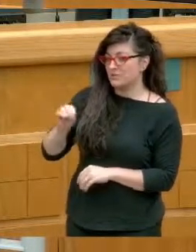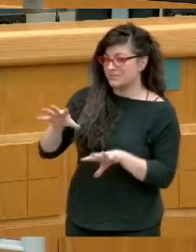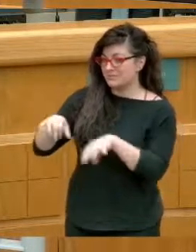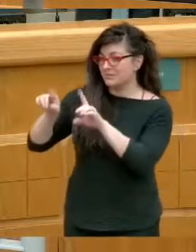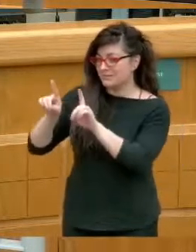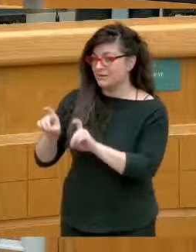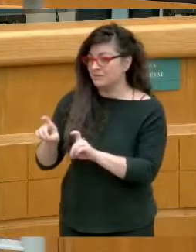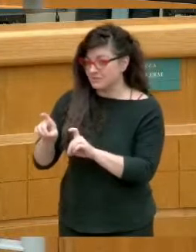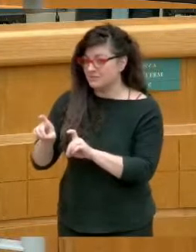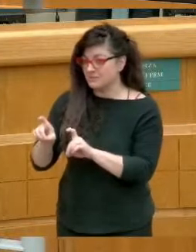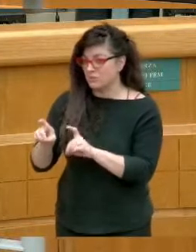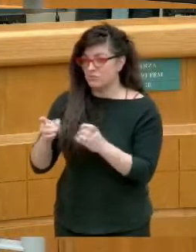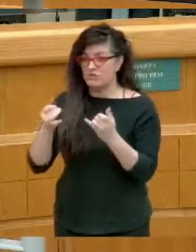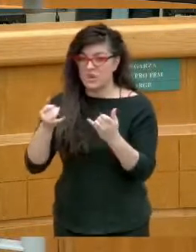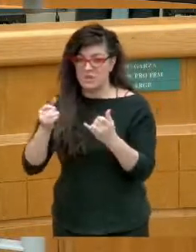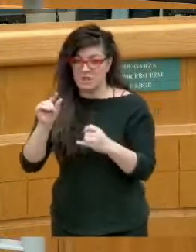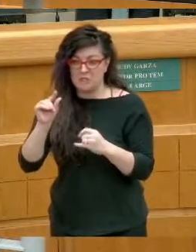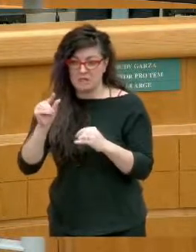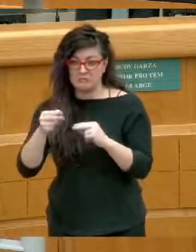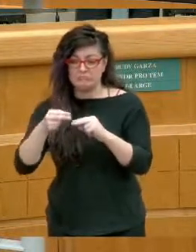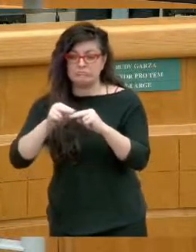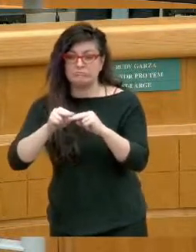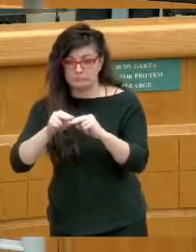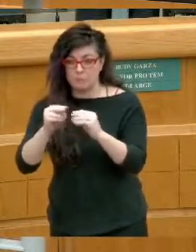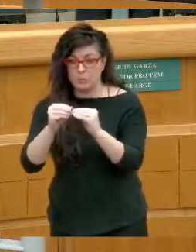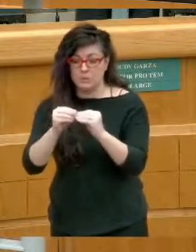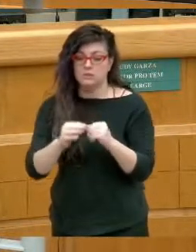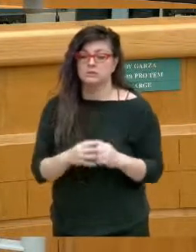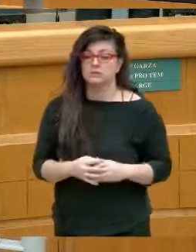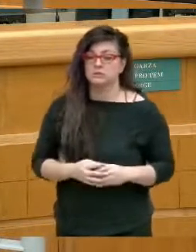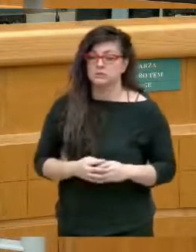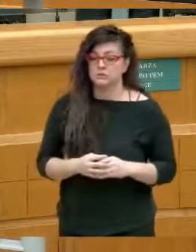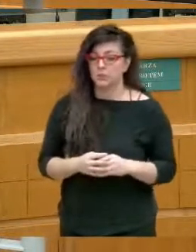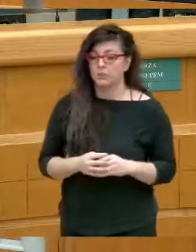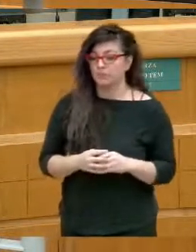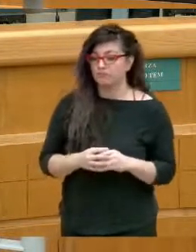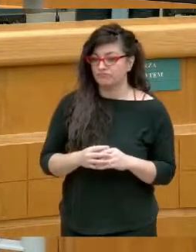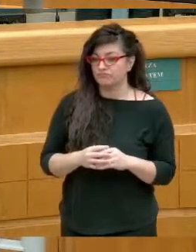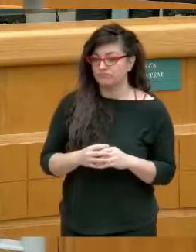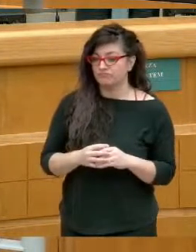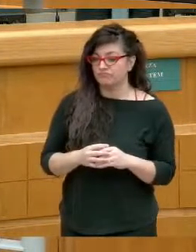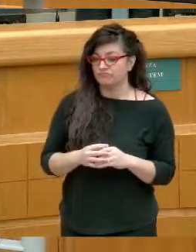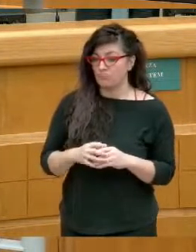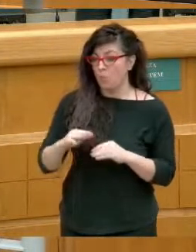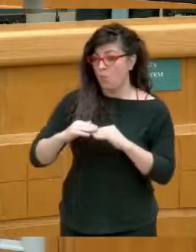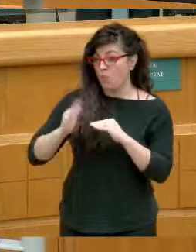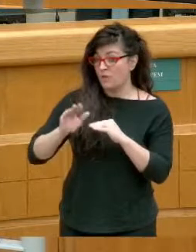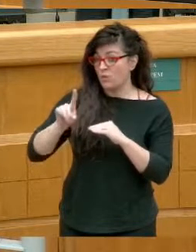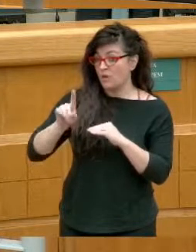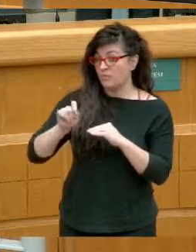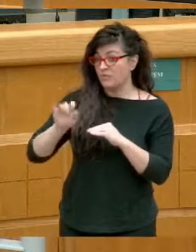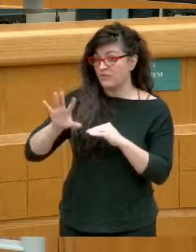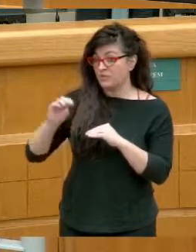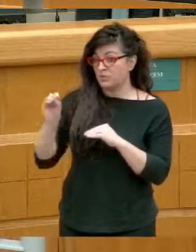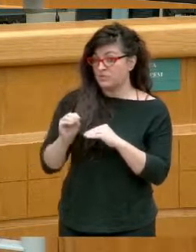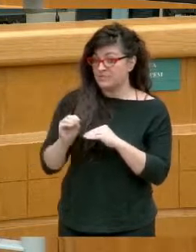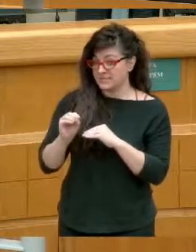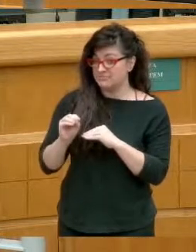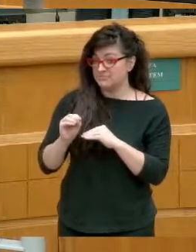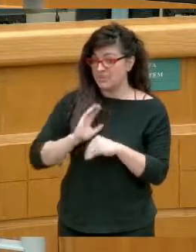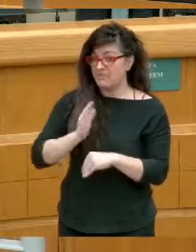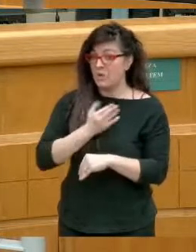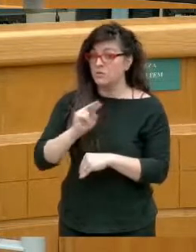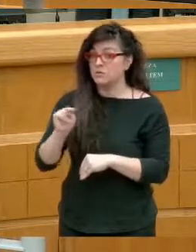it's probably a little bit higher. I didn't calculate exactly today, but we've tested about over 1.5% of Nueces County's total